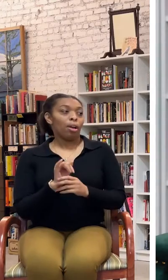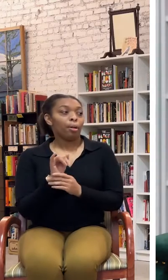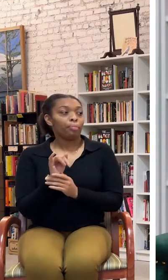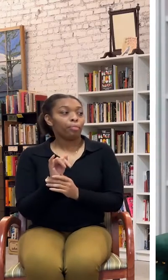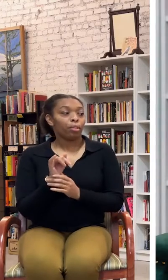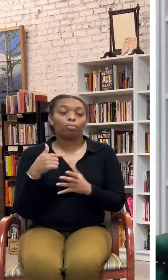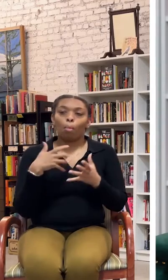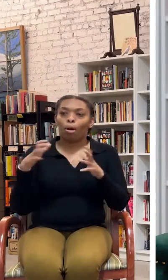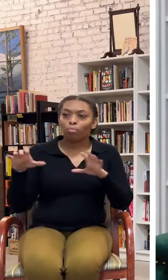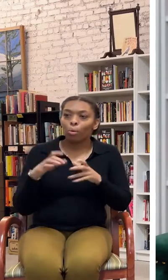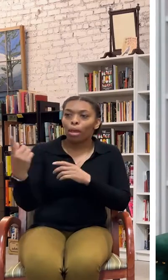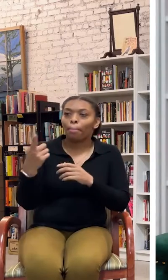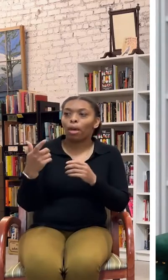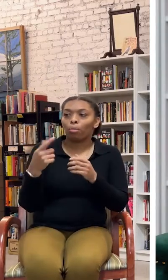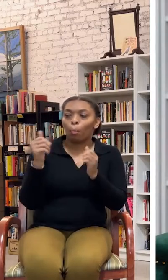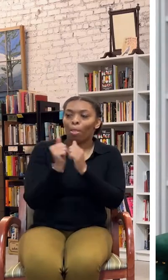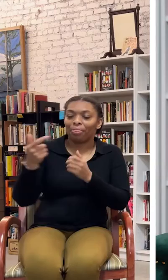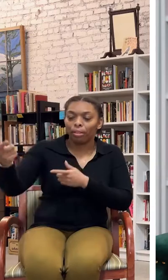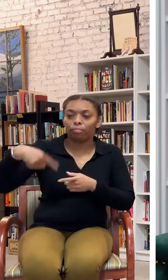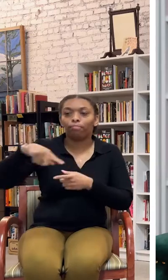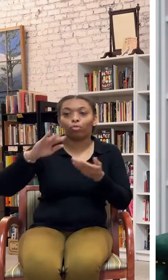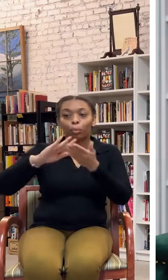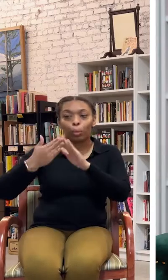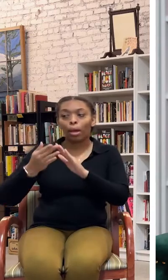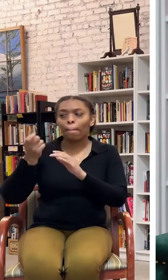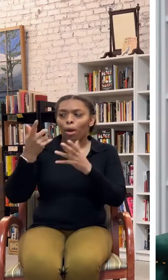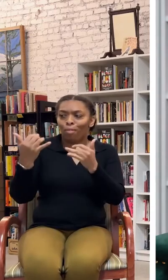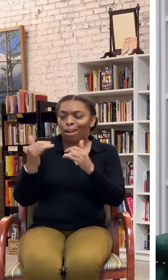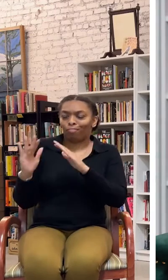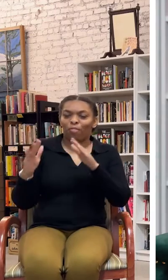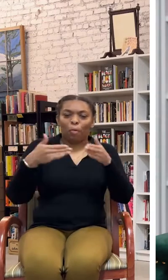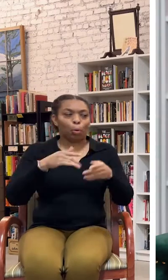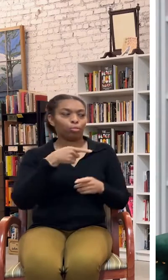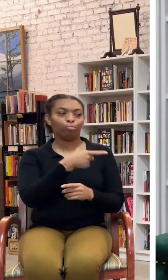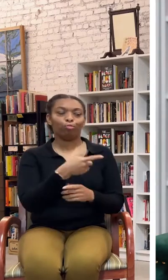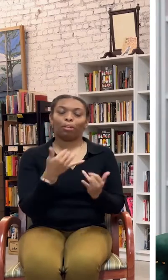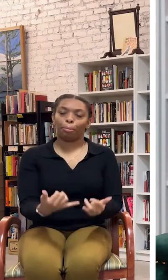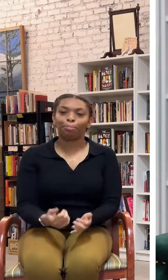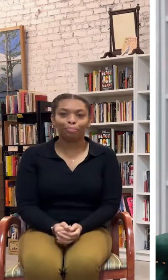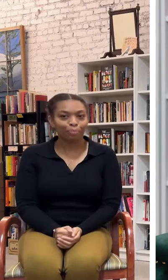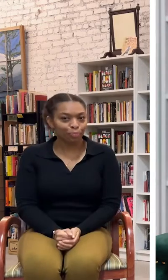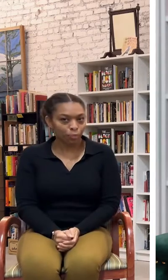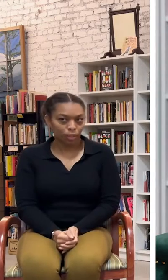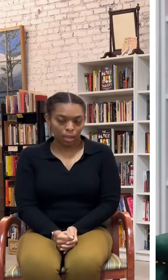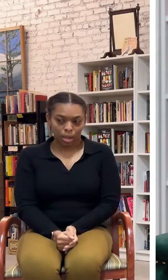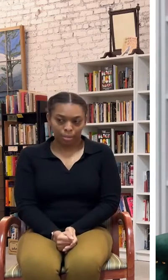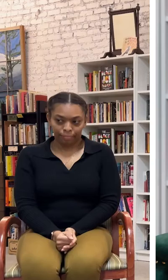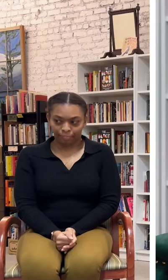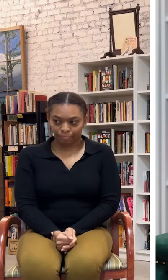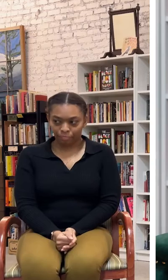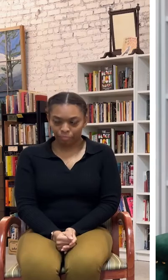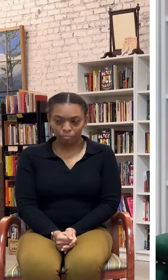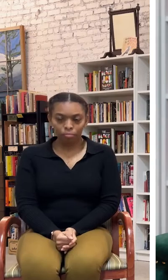with this community in a moment, but Okay. right now let's just zero in on you. Um, what